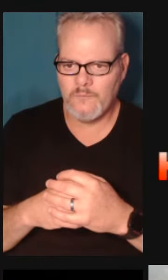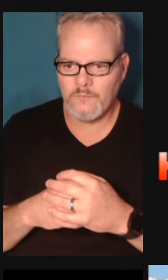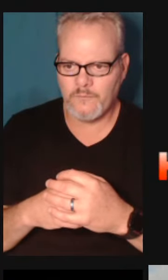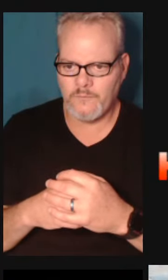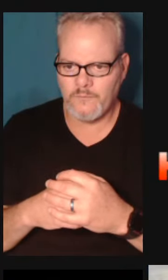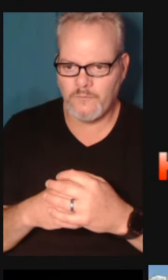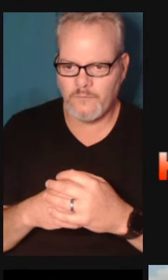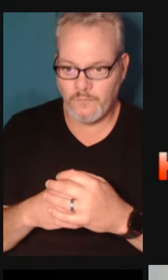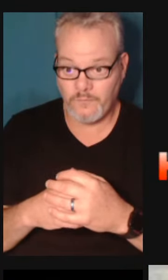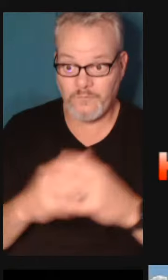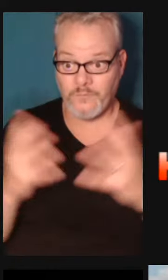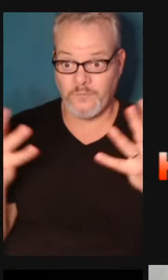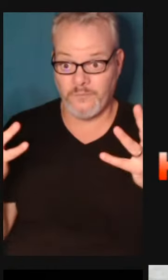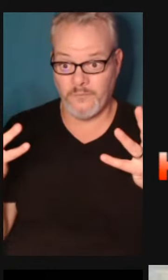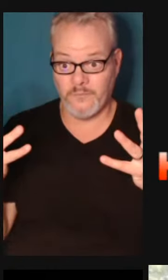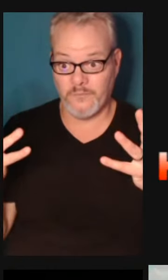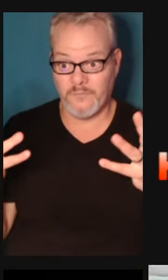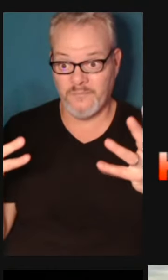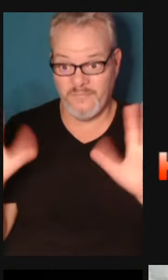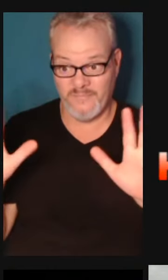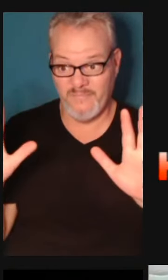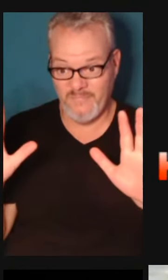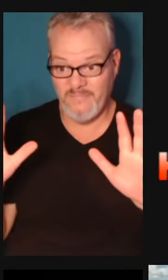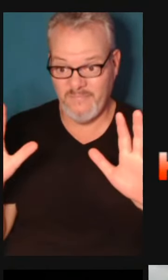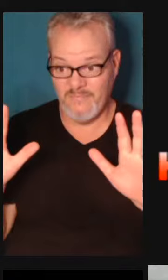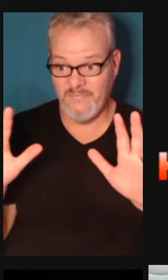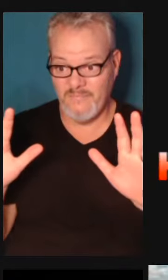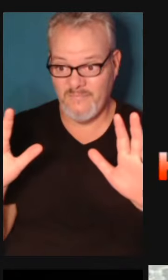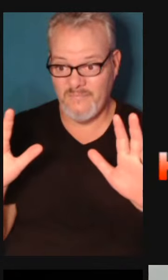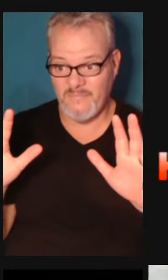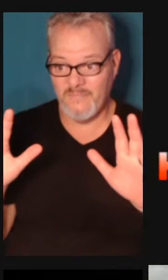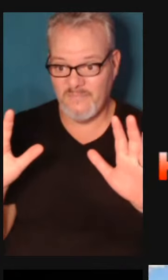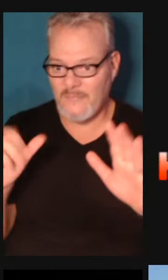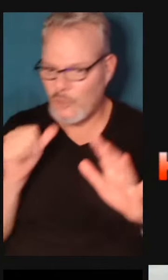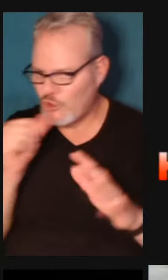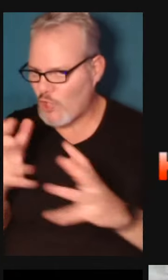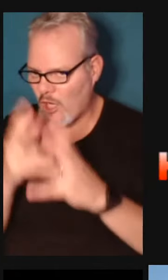And that's really it. Not a lot of other changes by the vent.